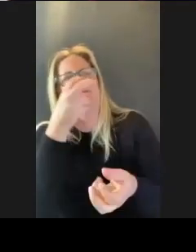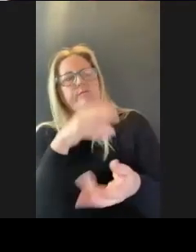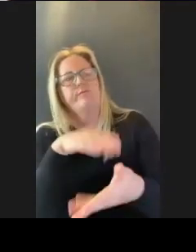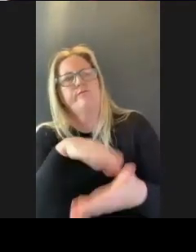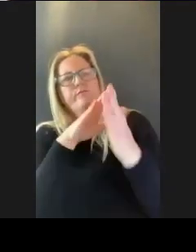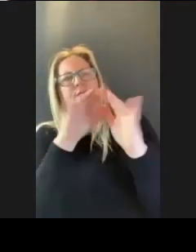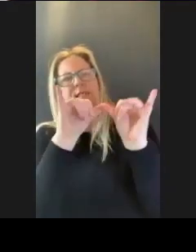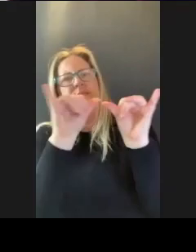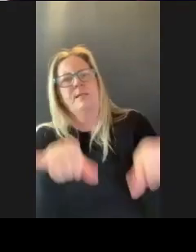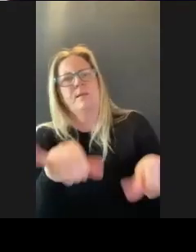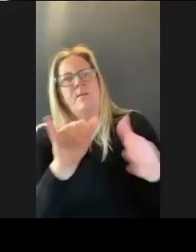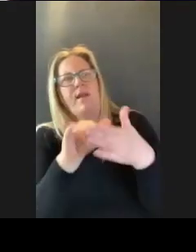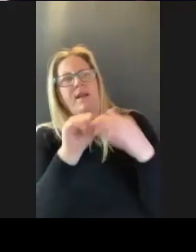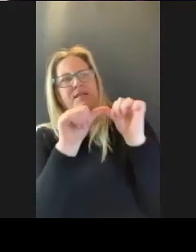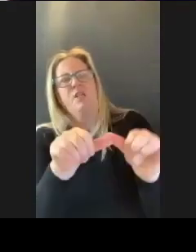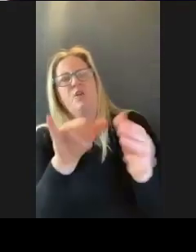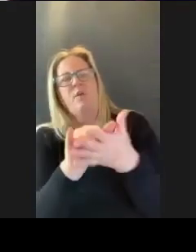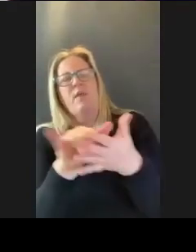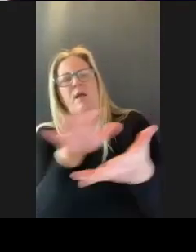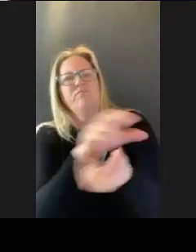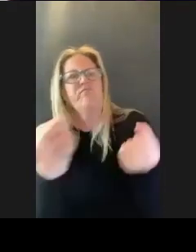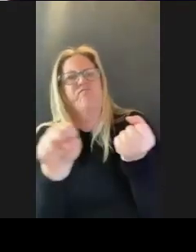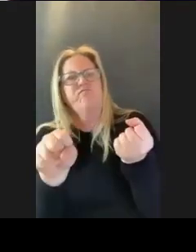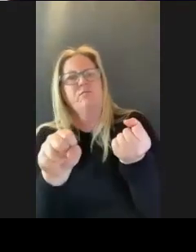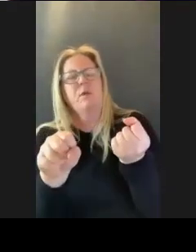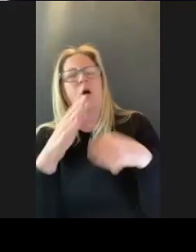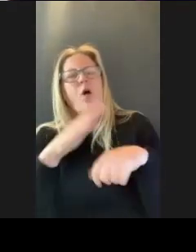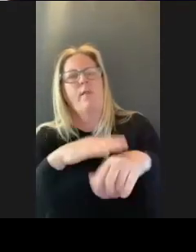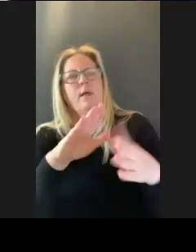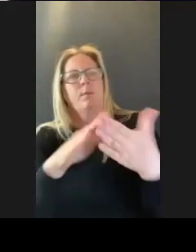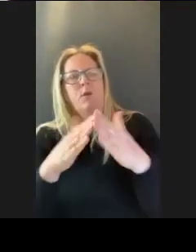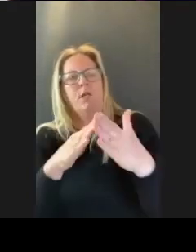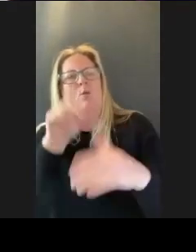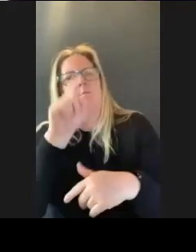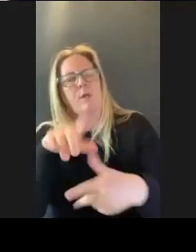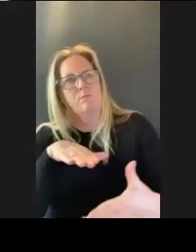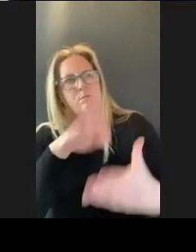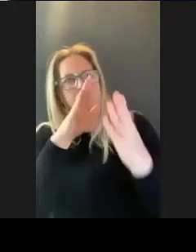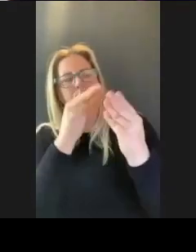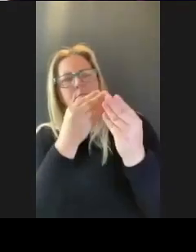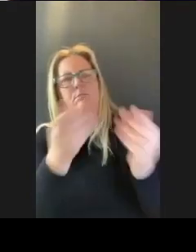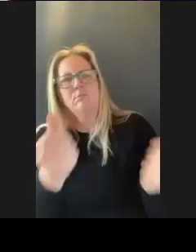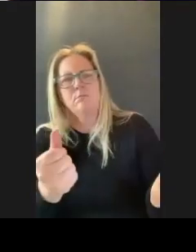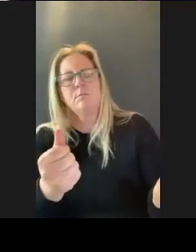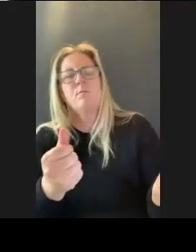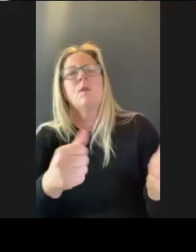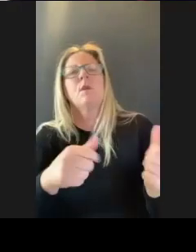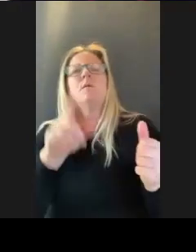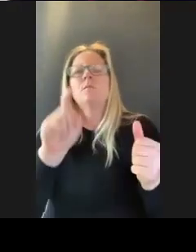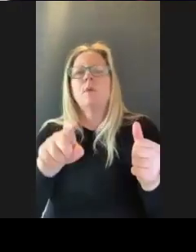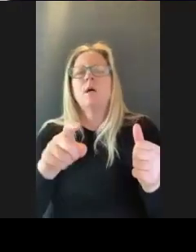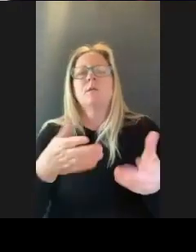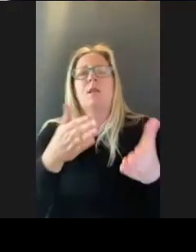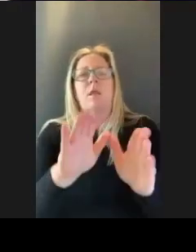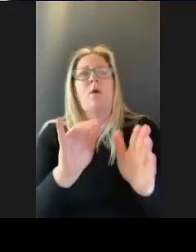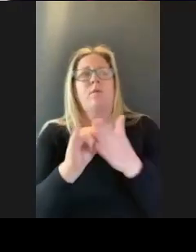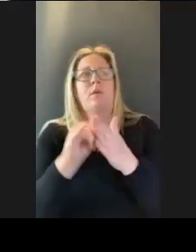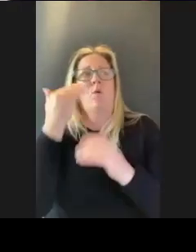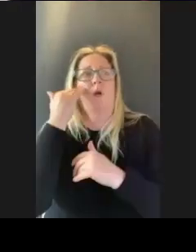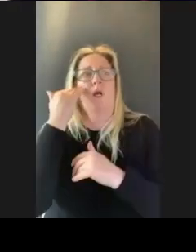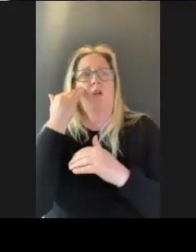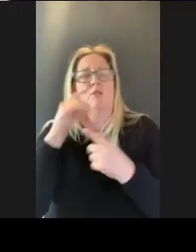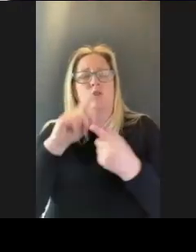the destructive impact it's had on our communities of color. We need to allow this awareness to inform how we